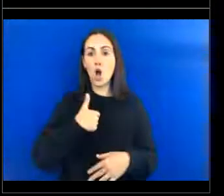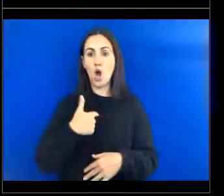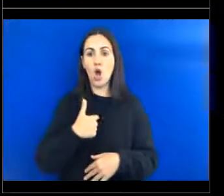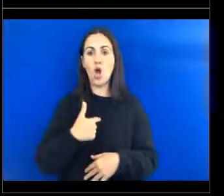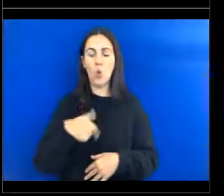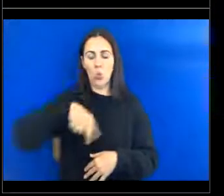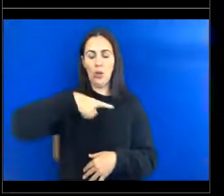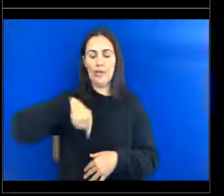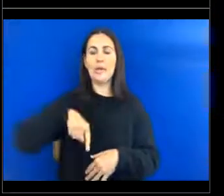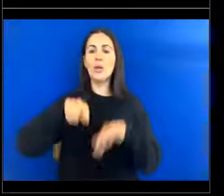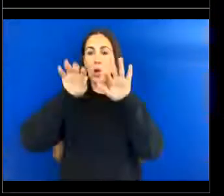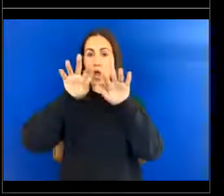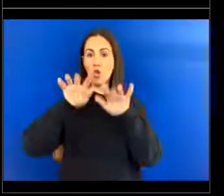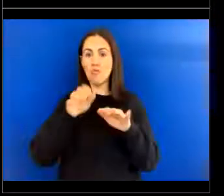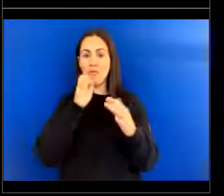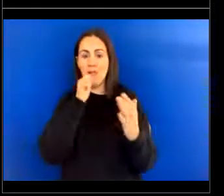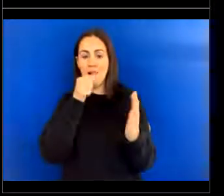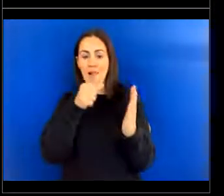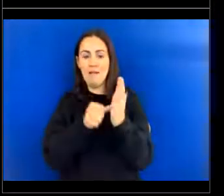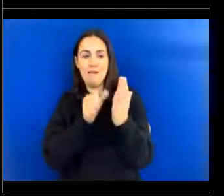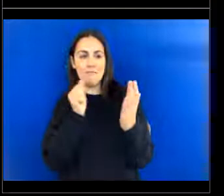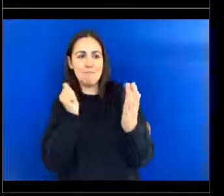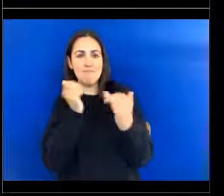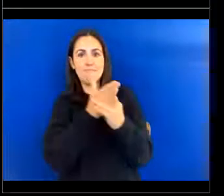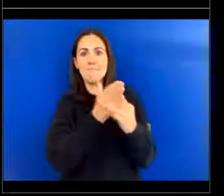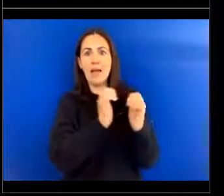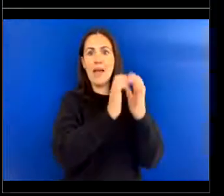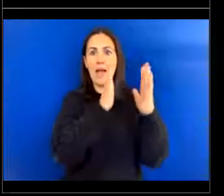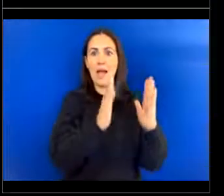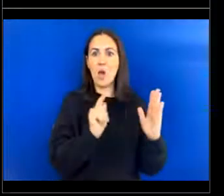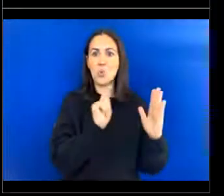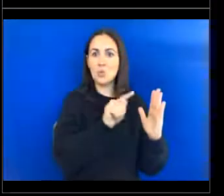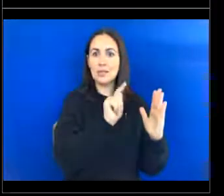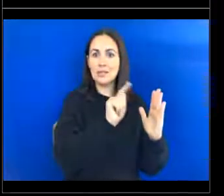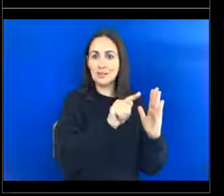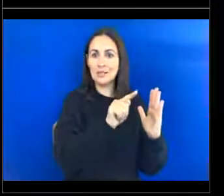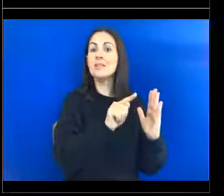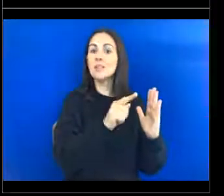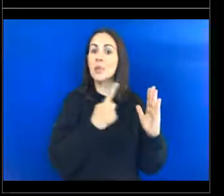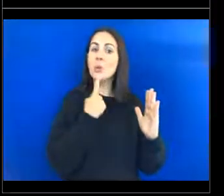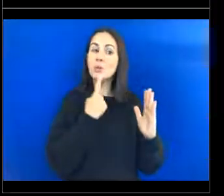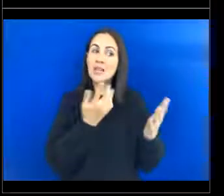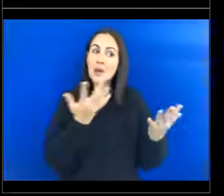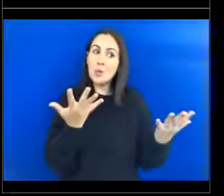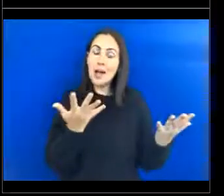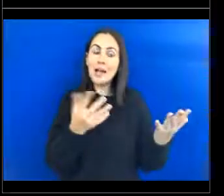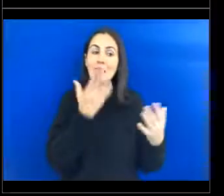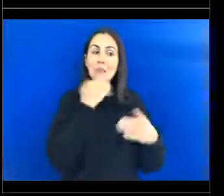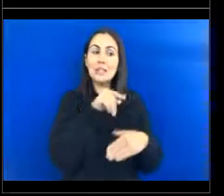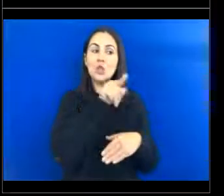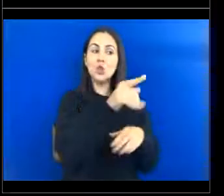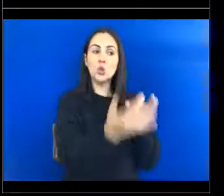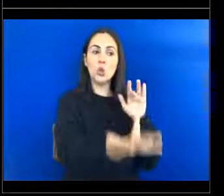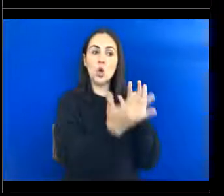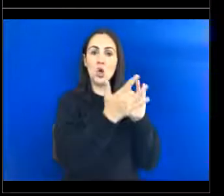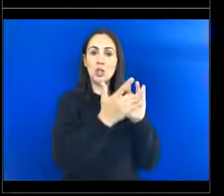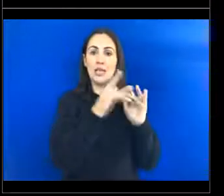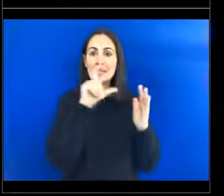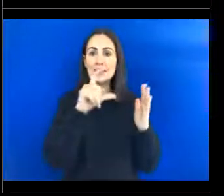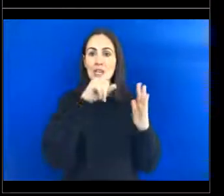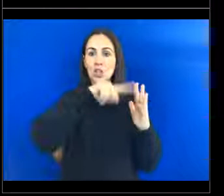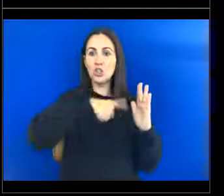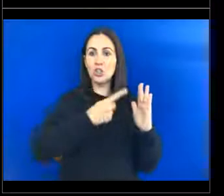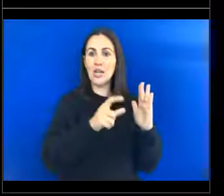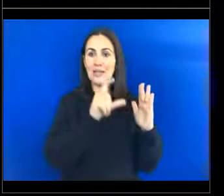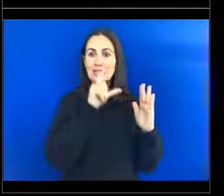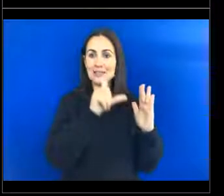So we'll take their details, we'll take the neighbour's details, we'll send them a letter and we'll say, could you contact the Community Justice Centre? You know,